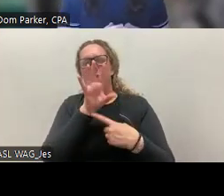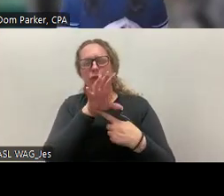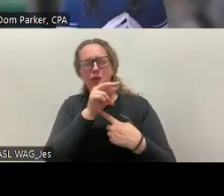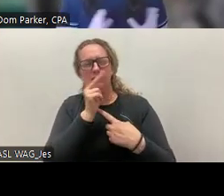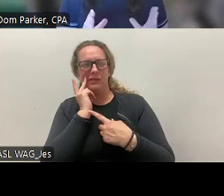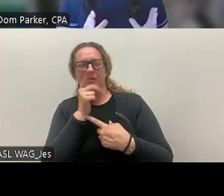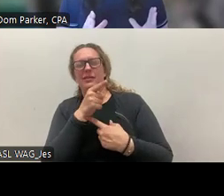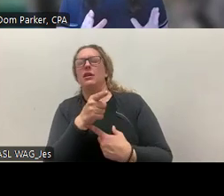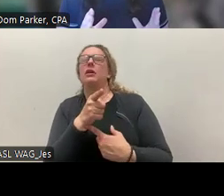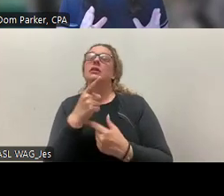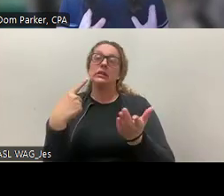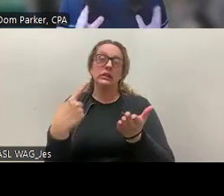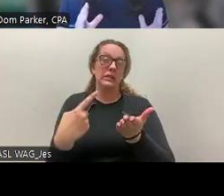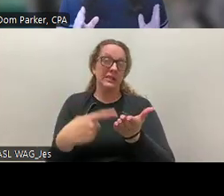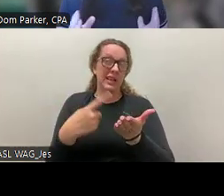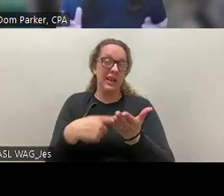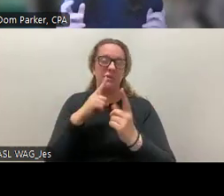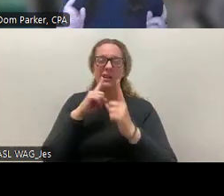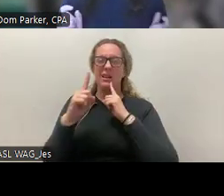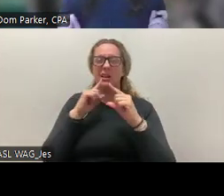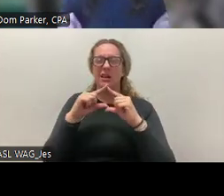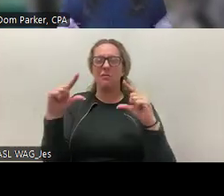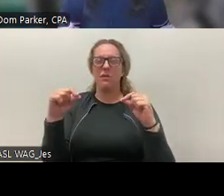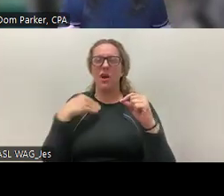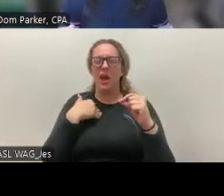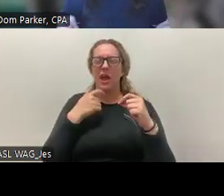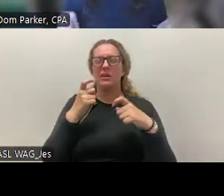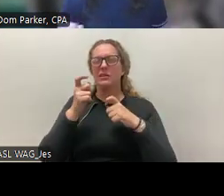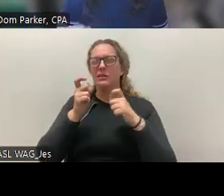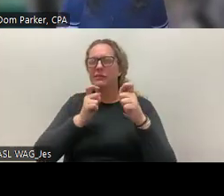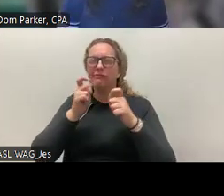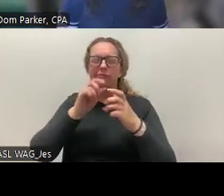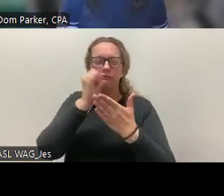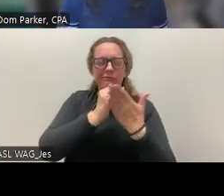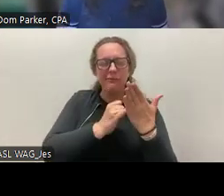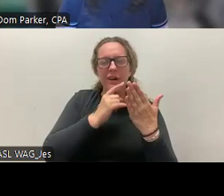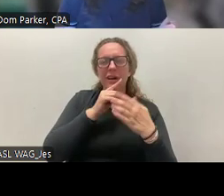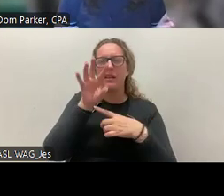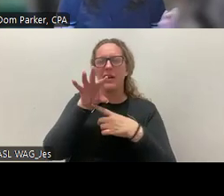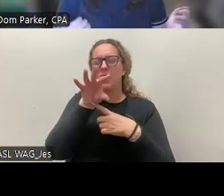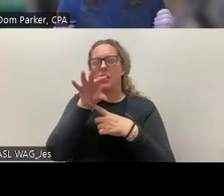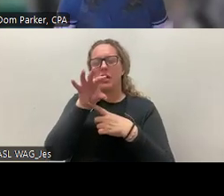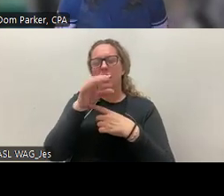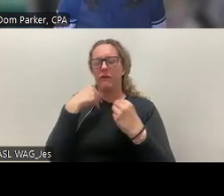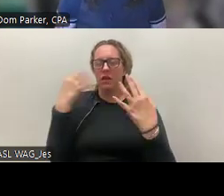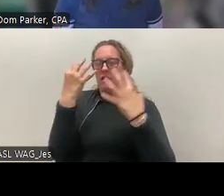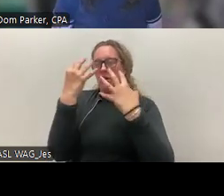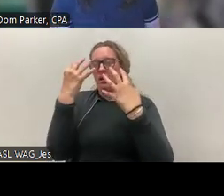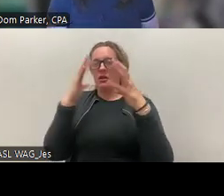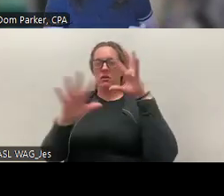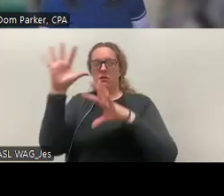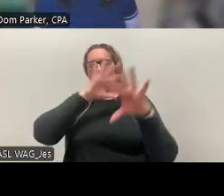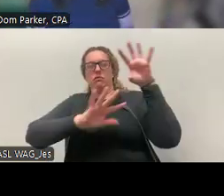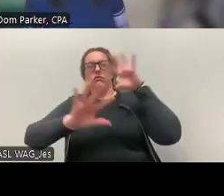see that sometimes the dialogue box has little animations on it and the camera also shakes. This can be really